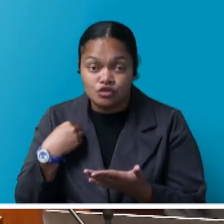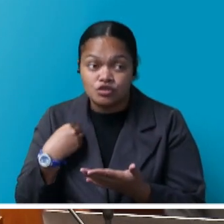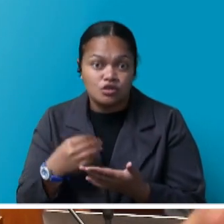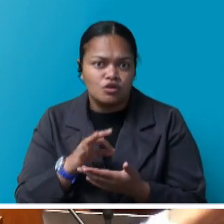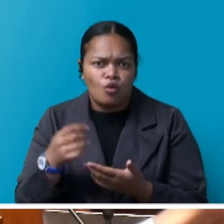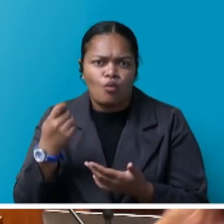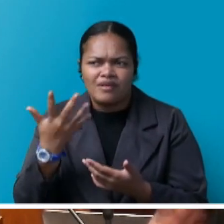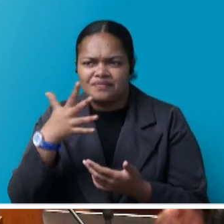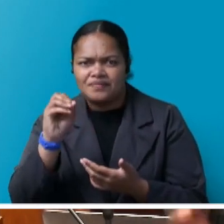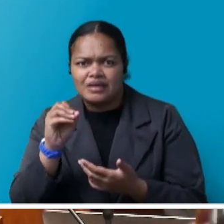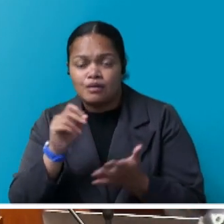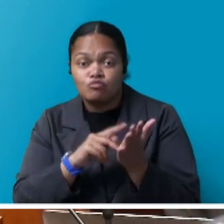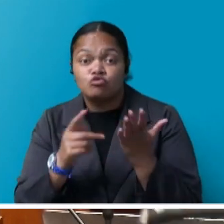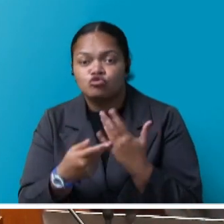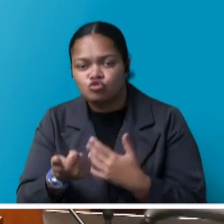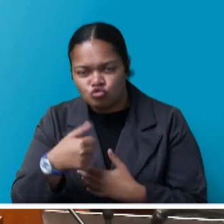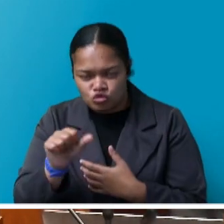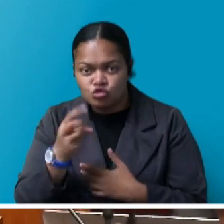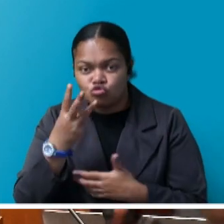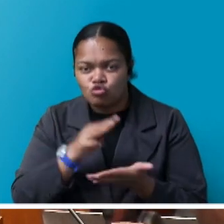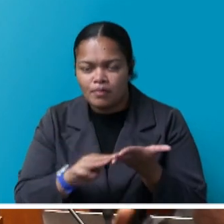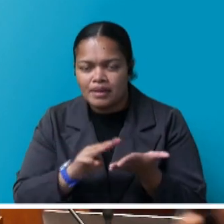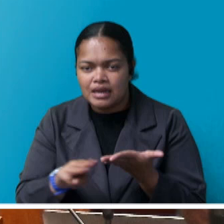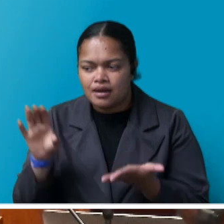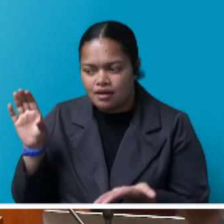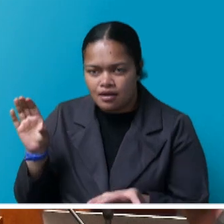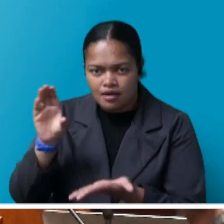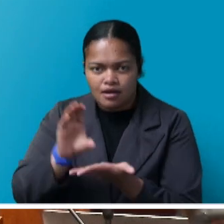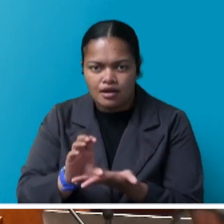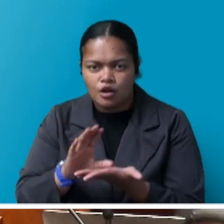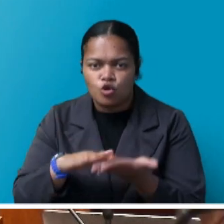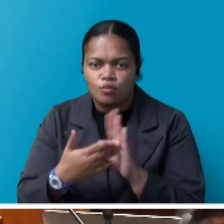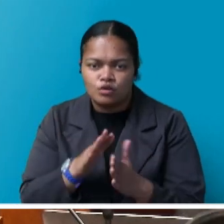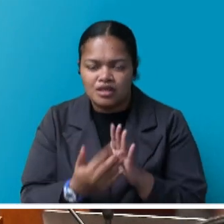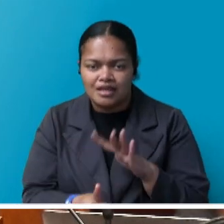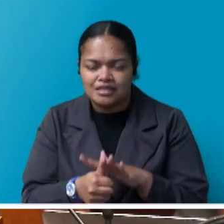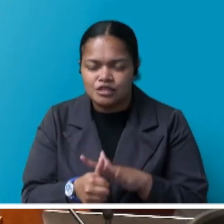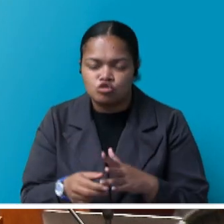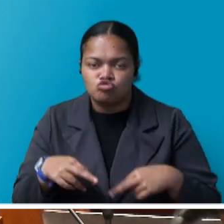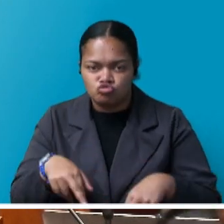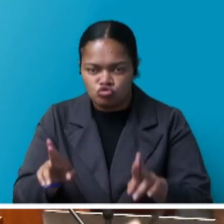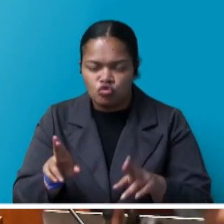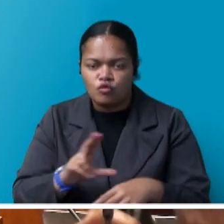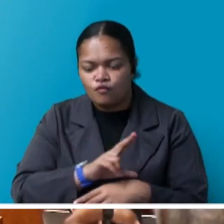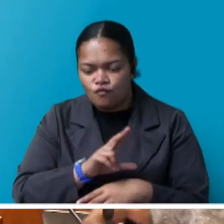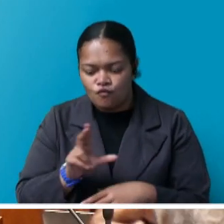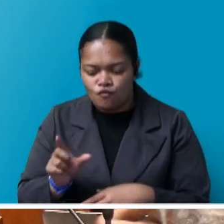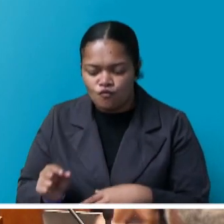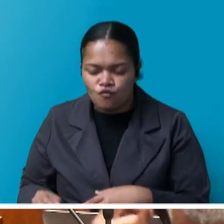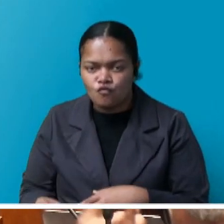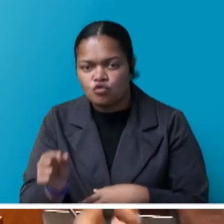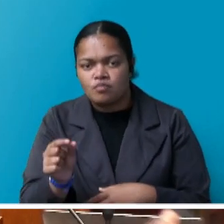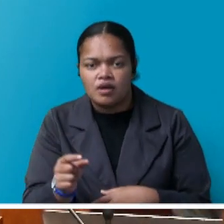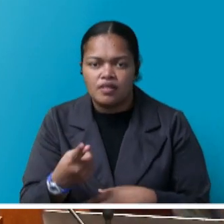50 projects to utilize the $2 million allocation for our community access road, footpaths, and footbridges program for the